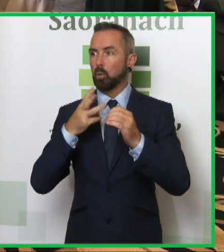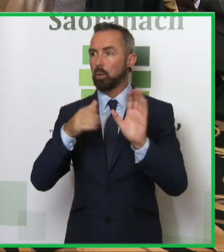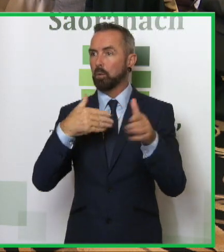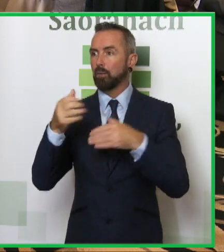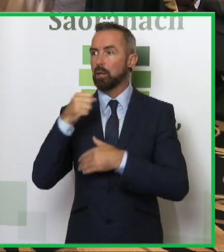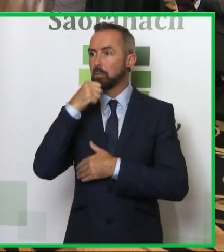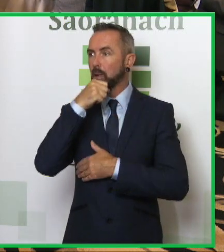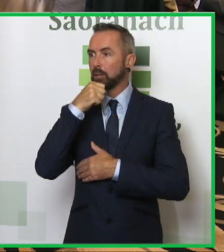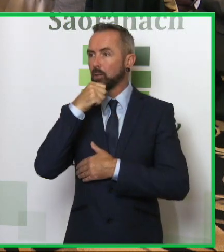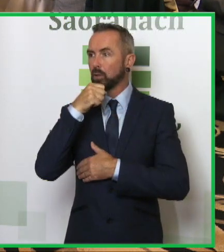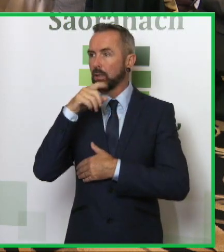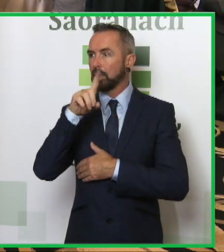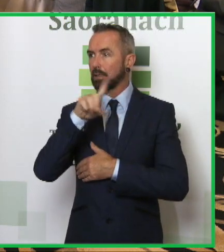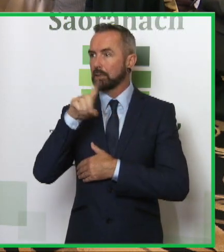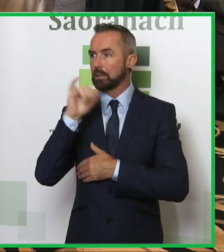Zain, did you want to make a comment?